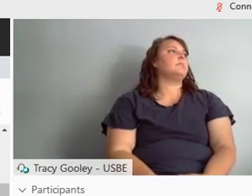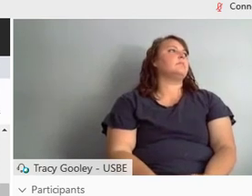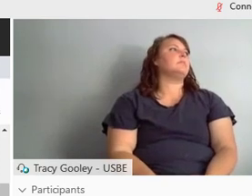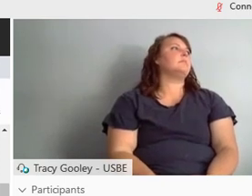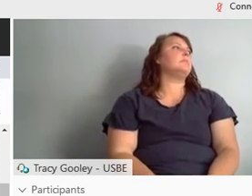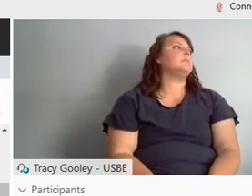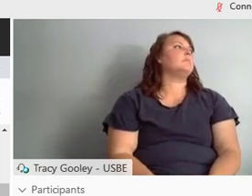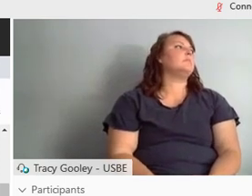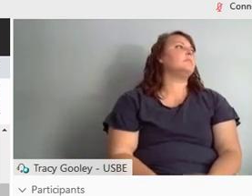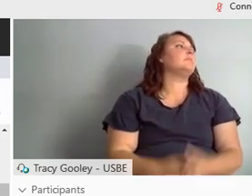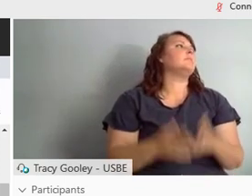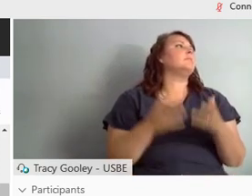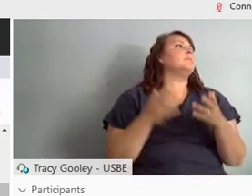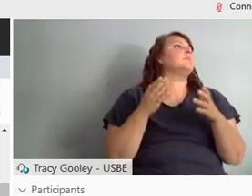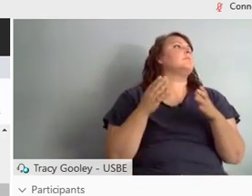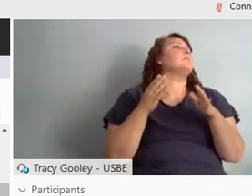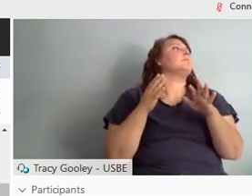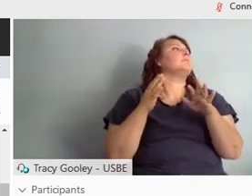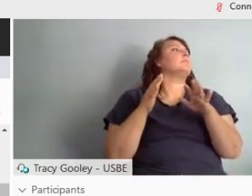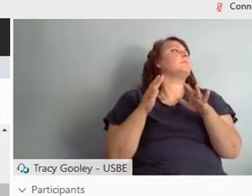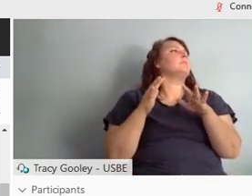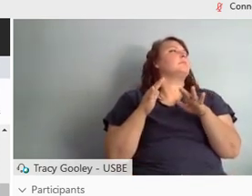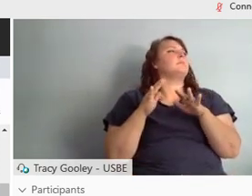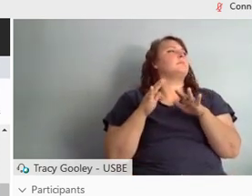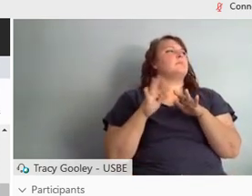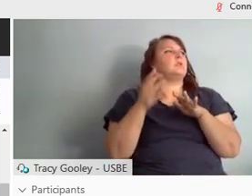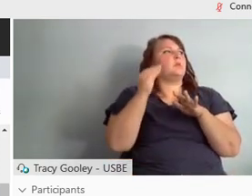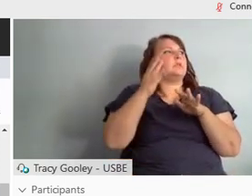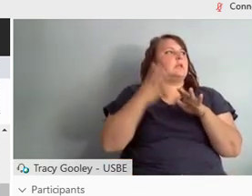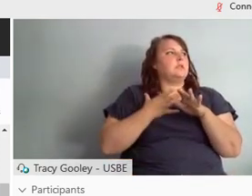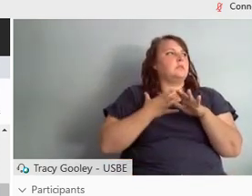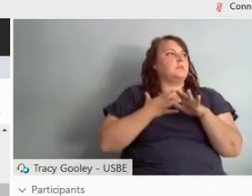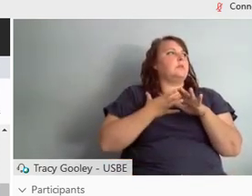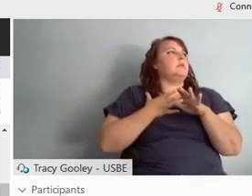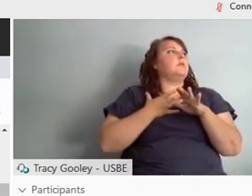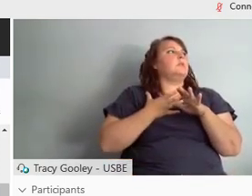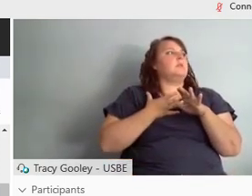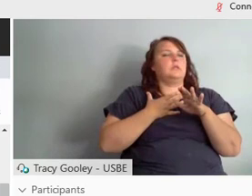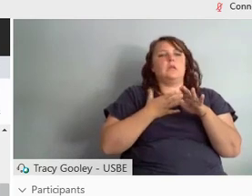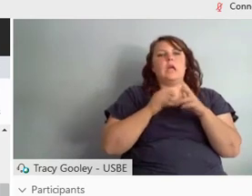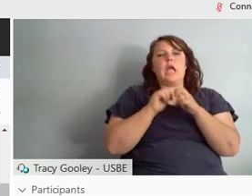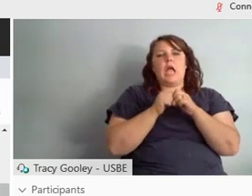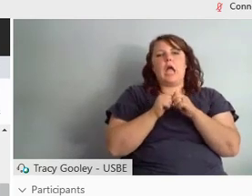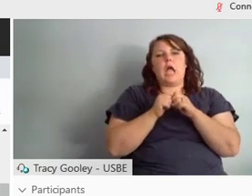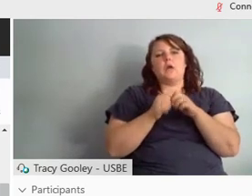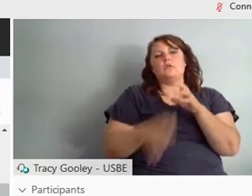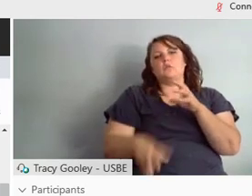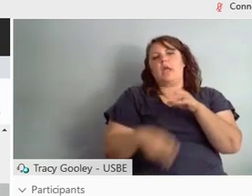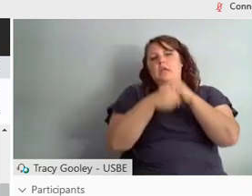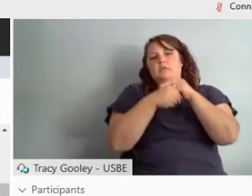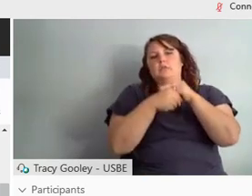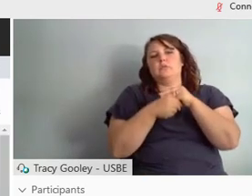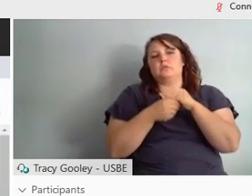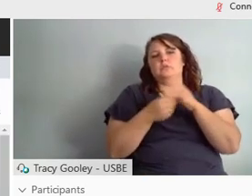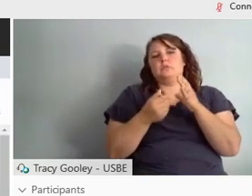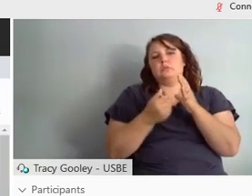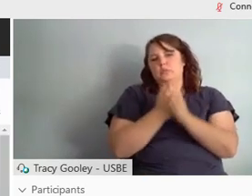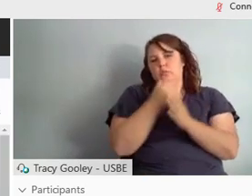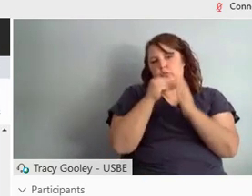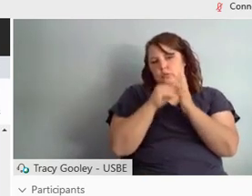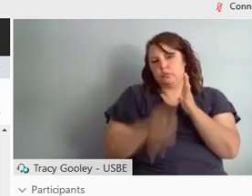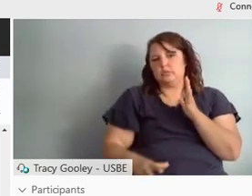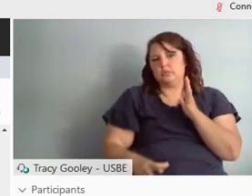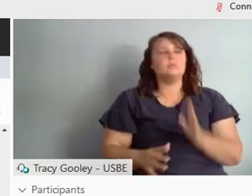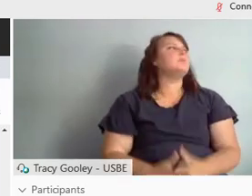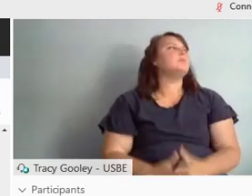haven't updated my development site yet. So you'll see here that it tells me that I just added a new student successfully. So I'm going to go